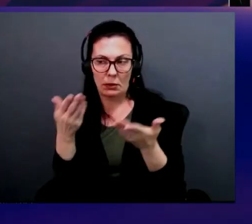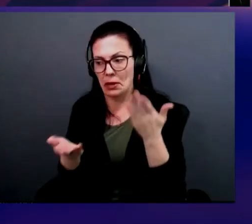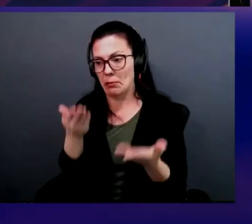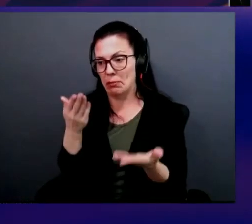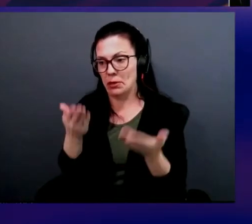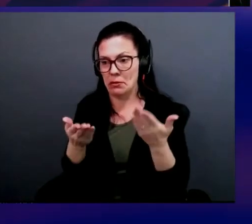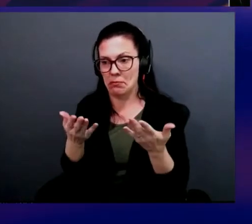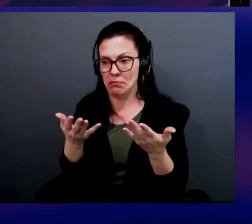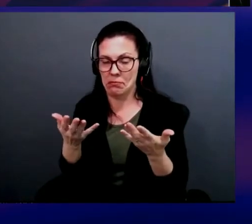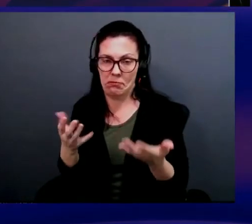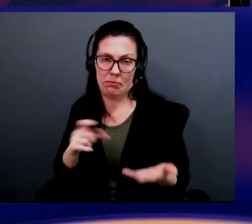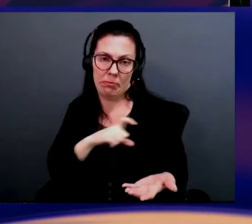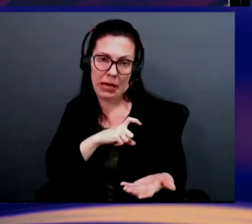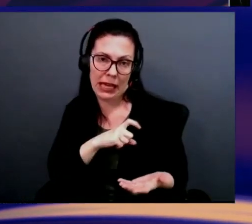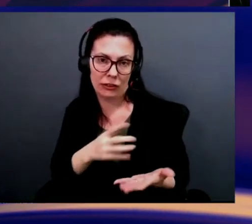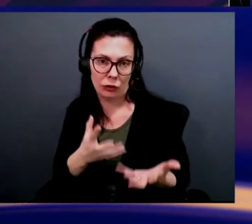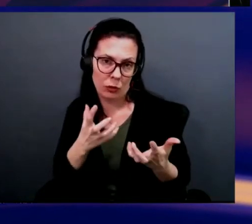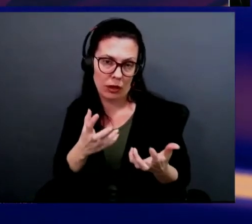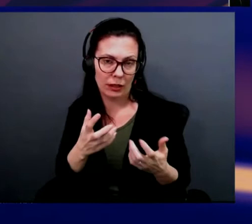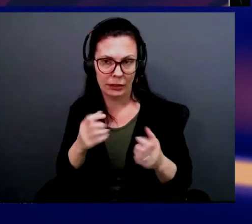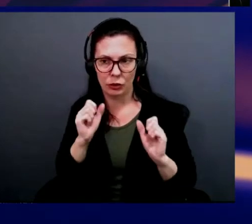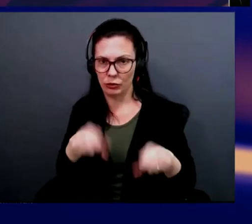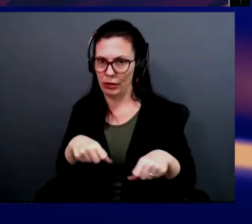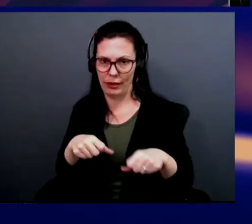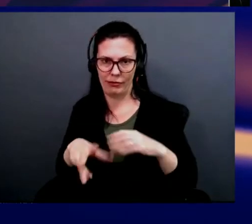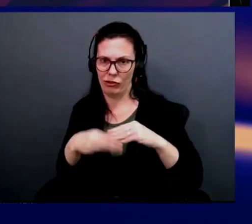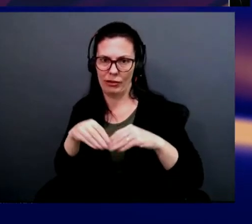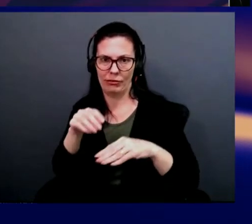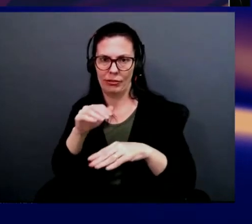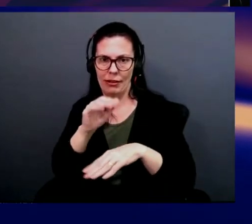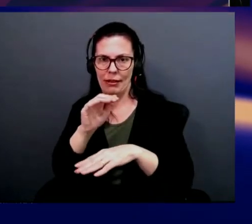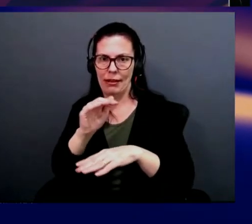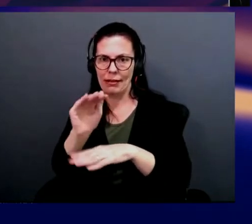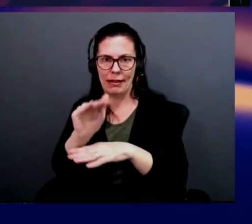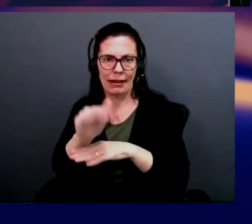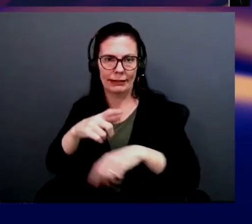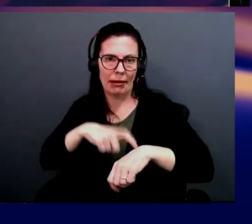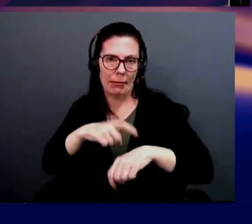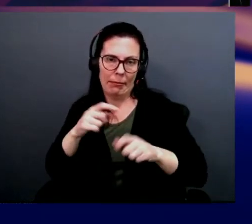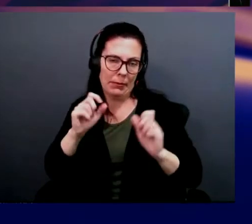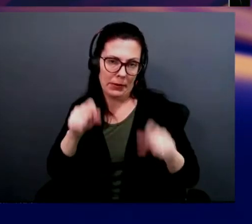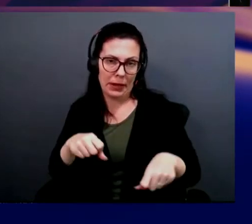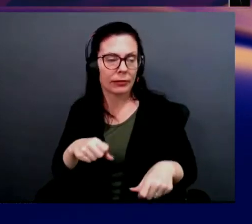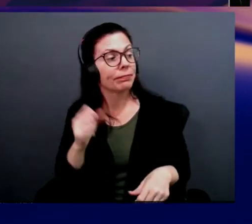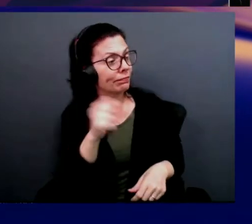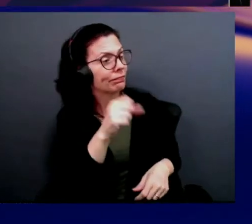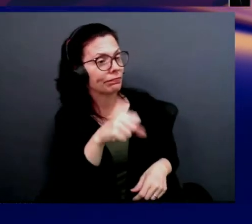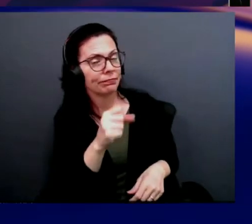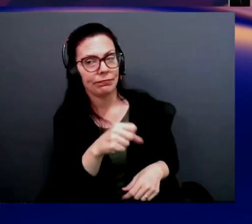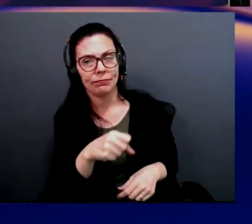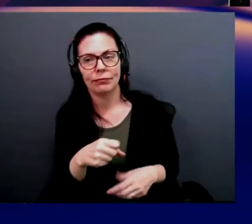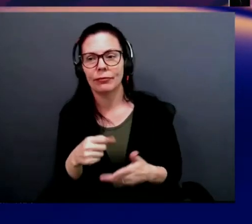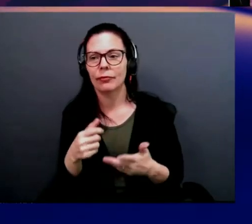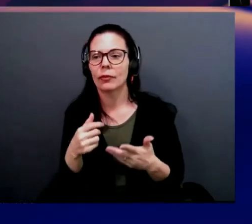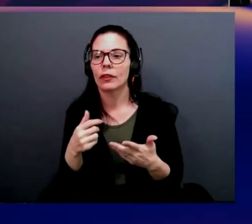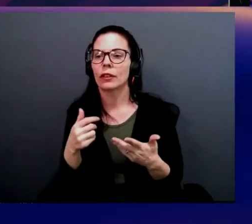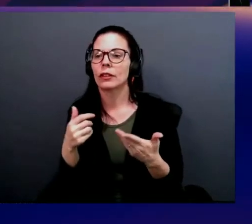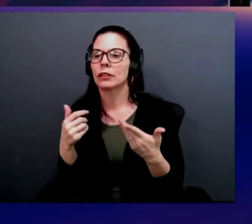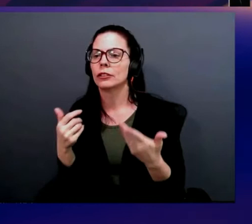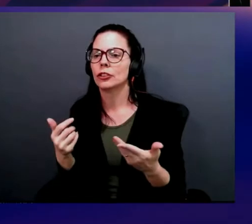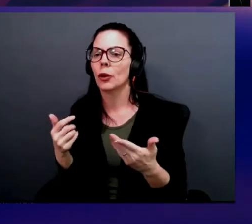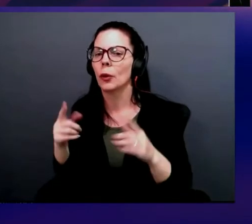badge, you could do that in your spare time every night. Certainly. So, let's say I take the assessment, yeah,